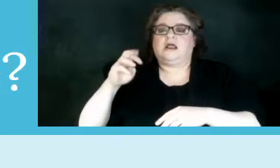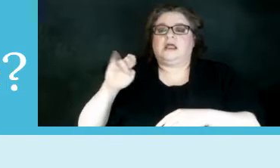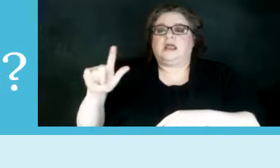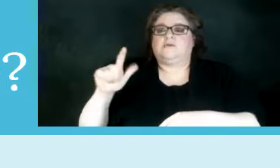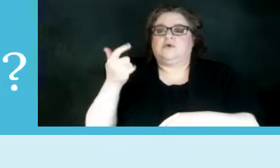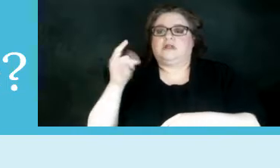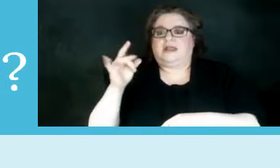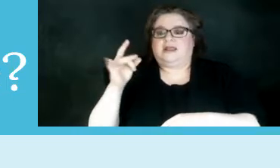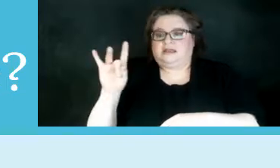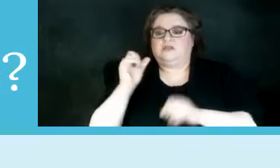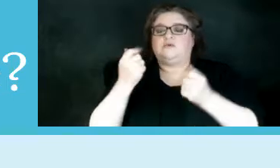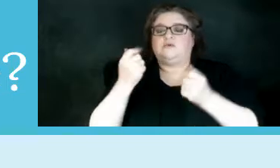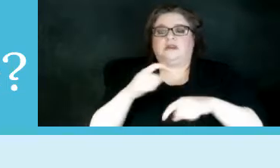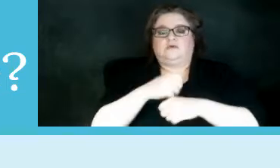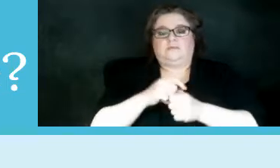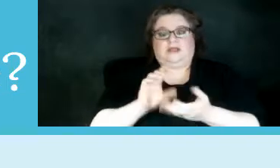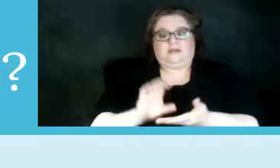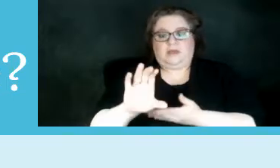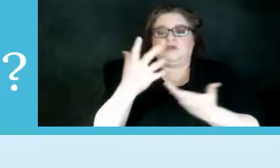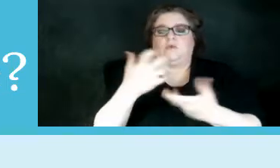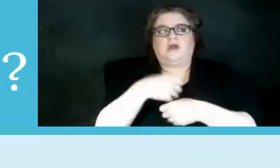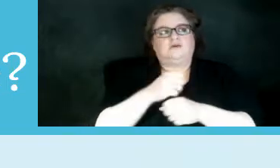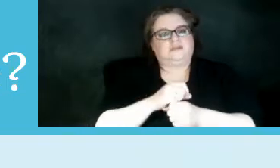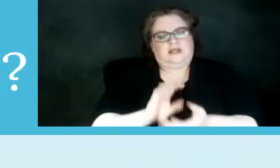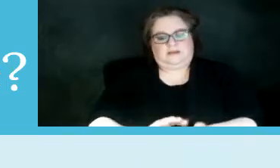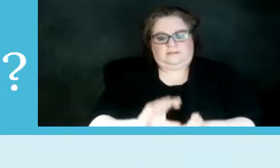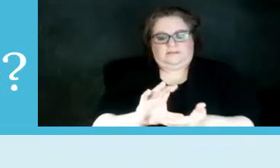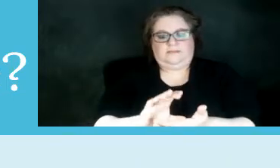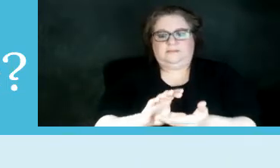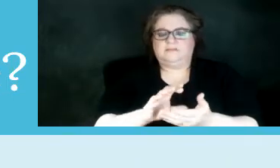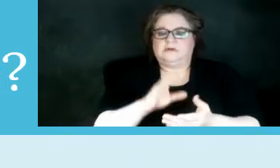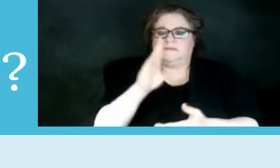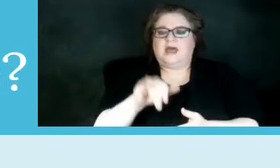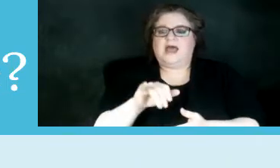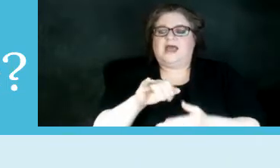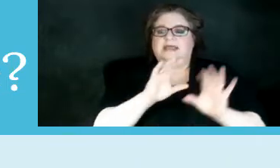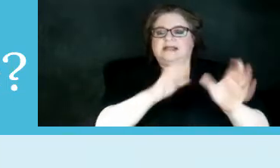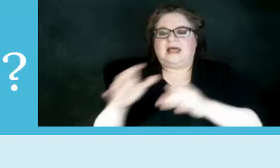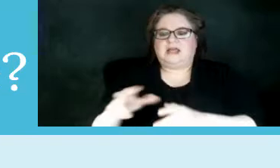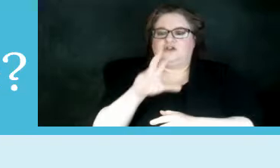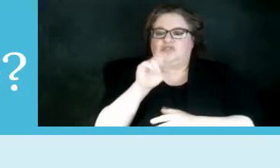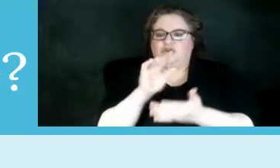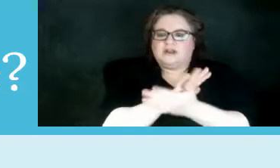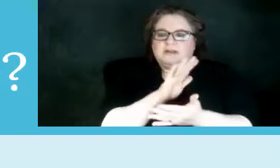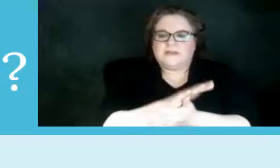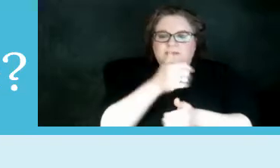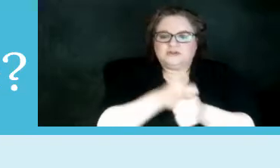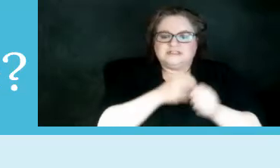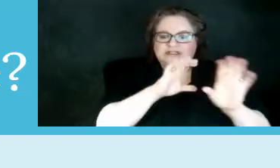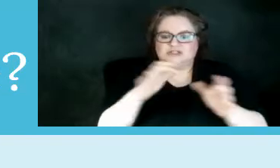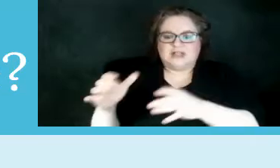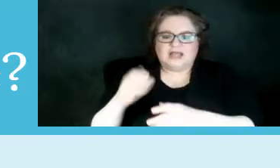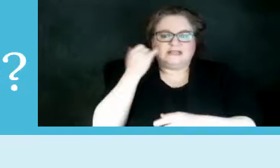those packets, you want to assemble them by like classes, like 30 sheets per class. If there are 20 classes in the